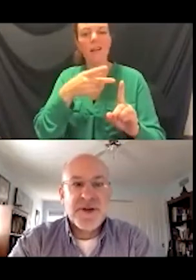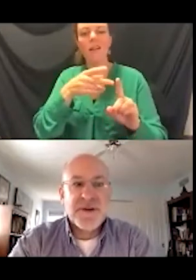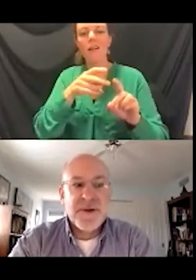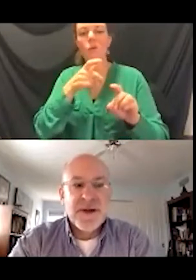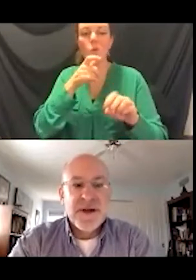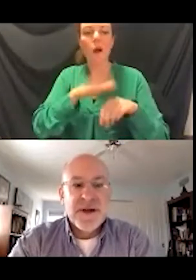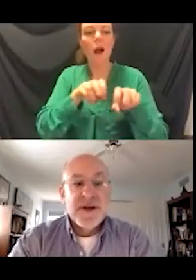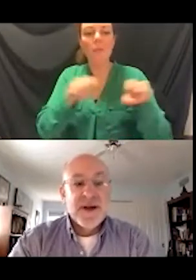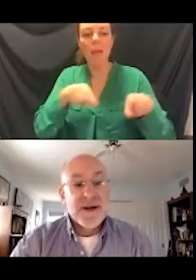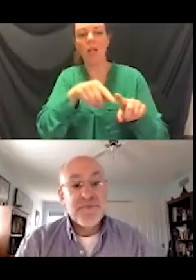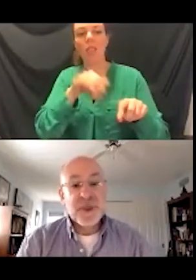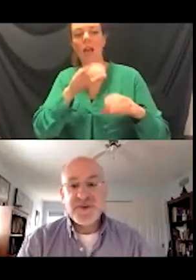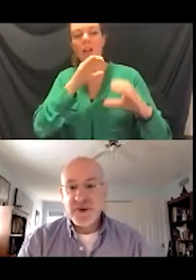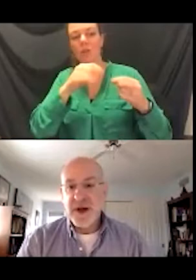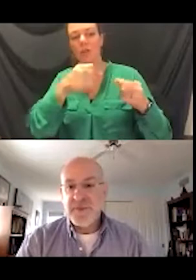each other.